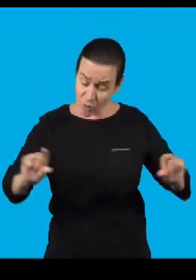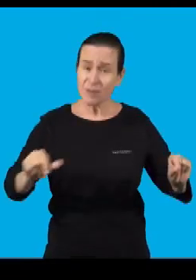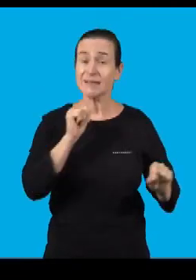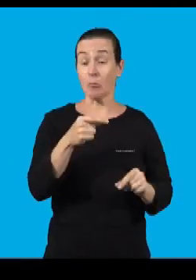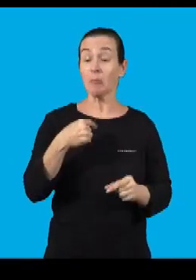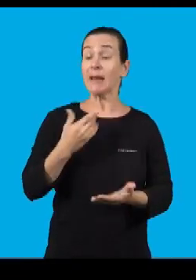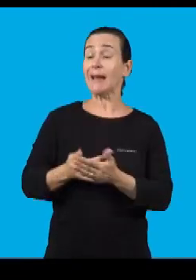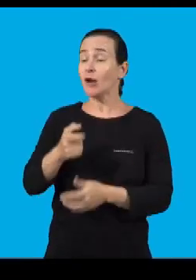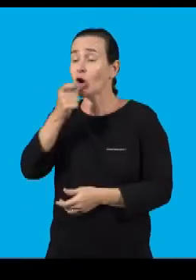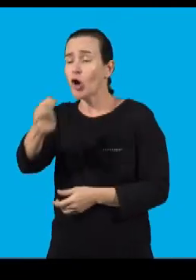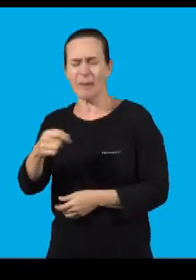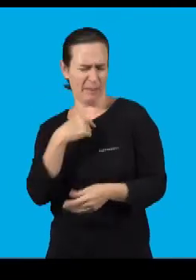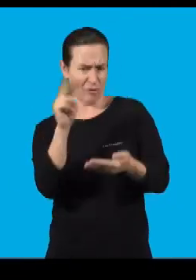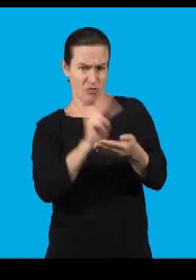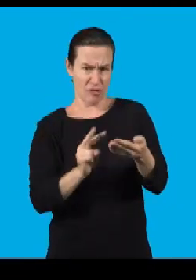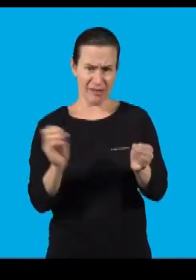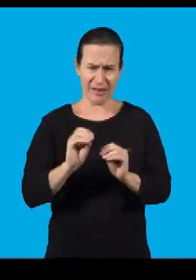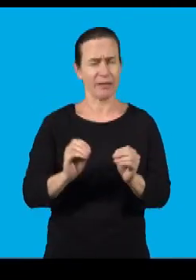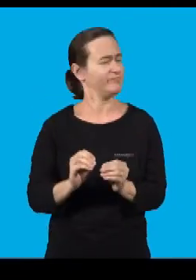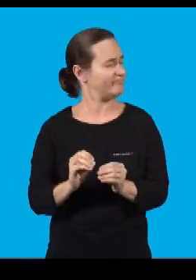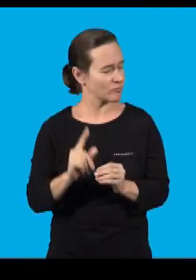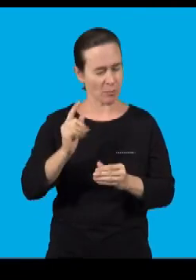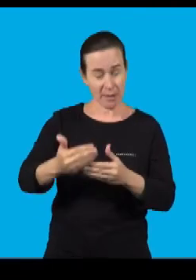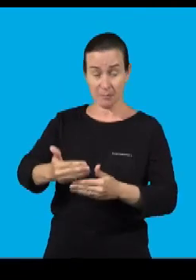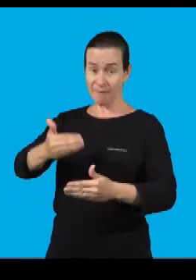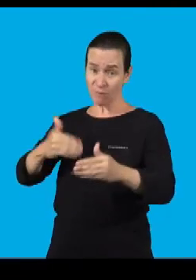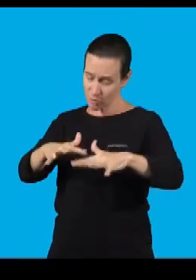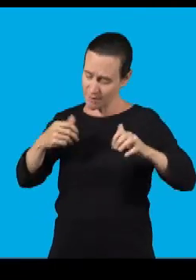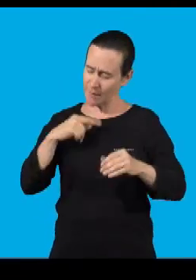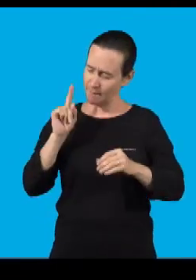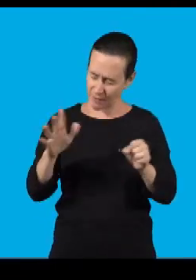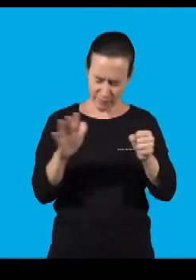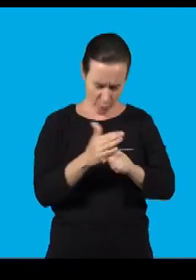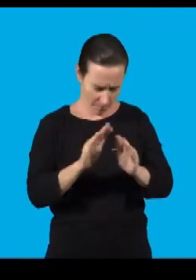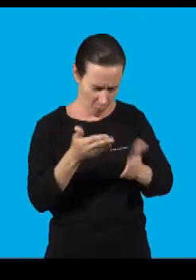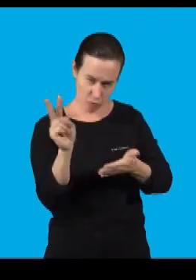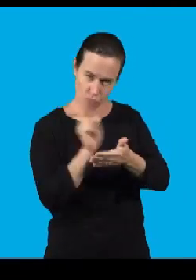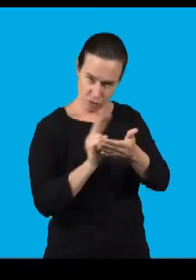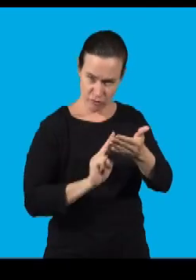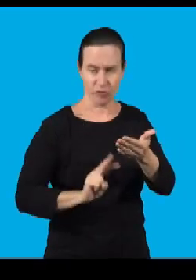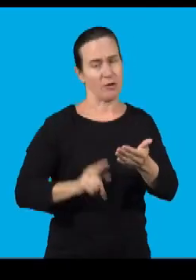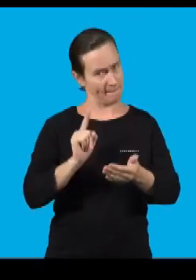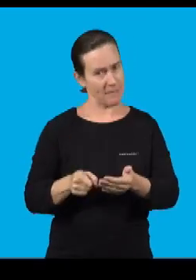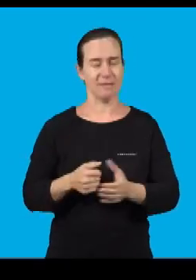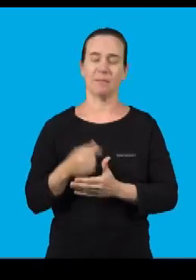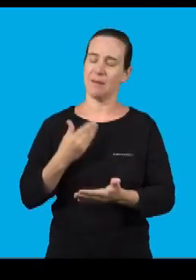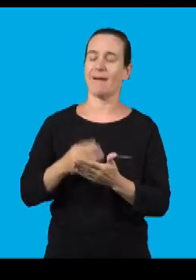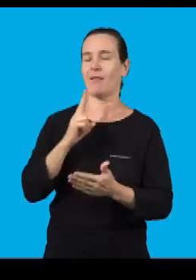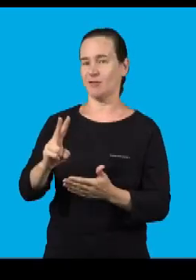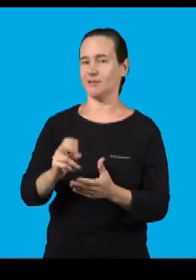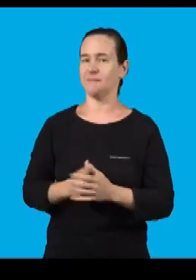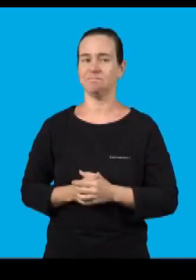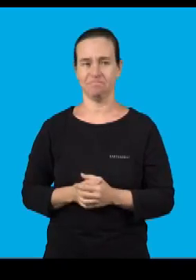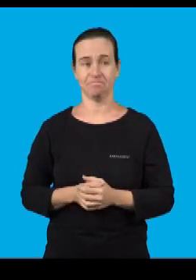sure you read your novel well in advance, all right, to the exam so that you can answer questions based